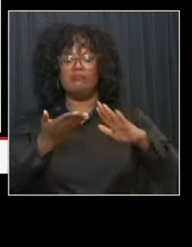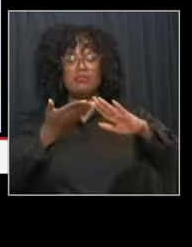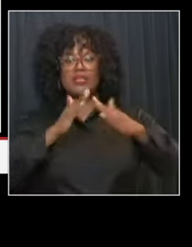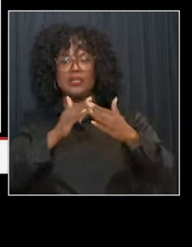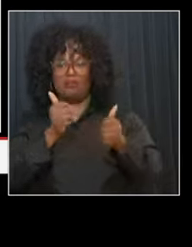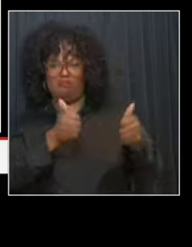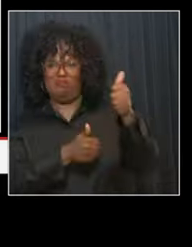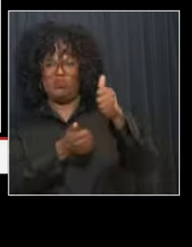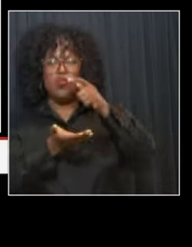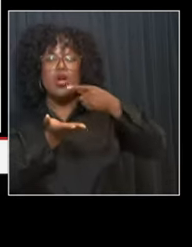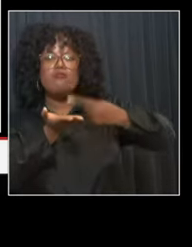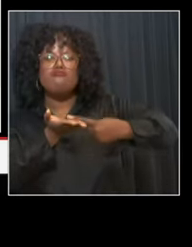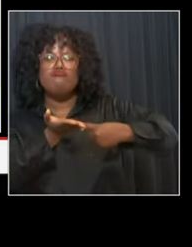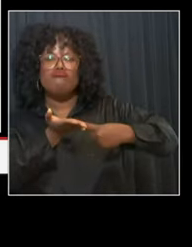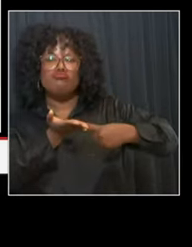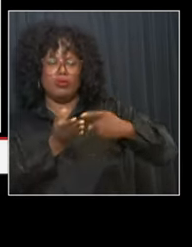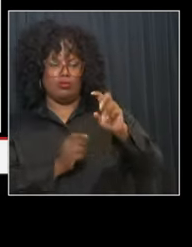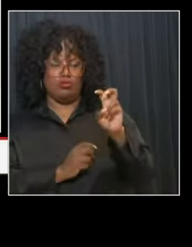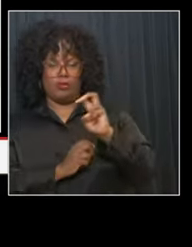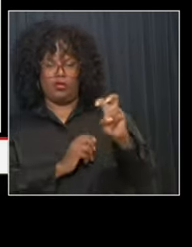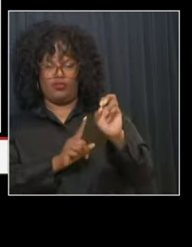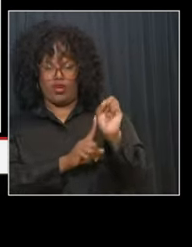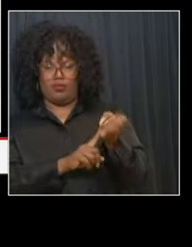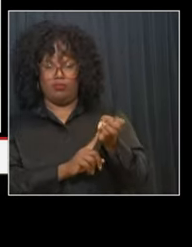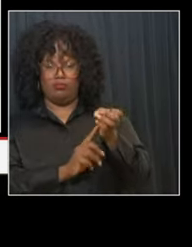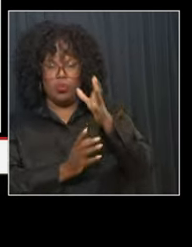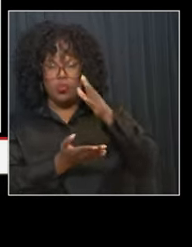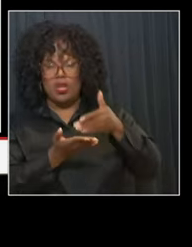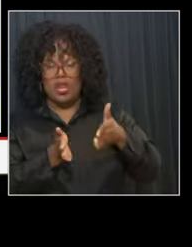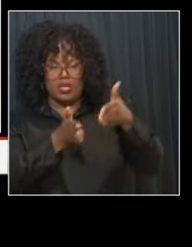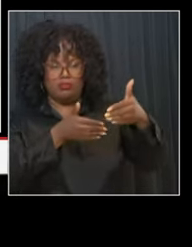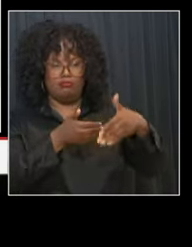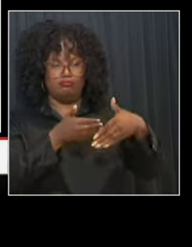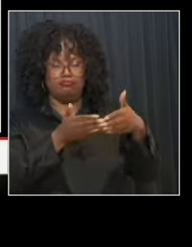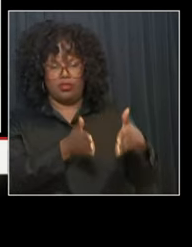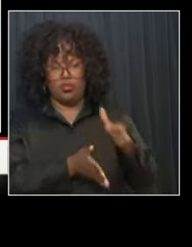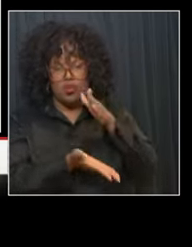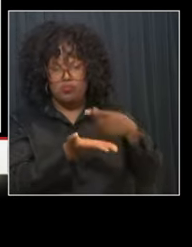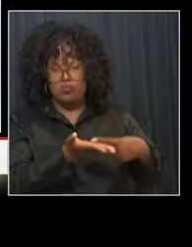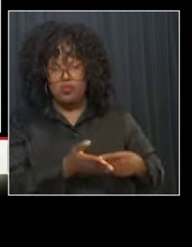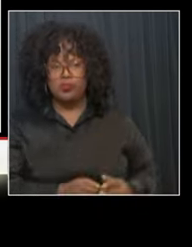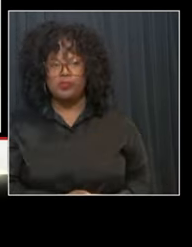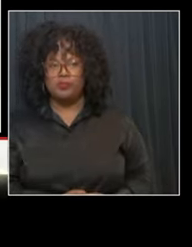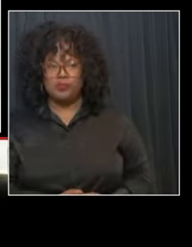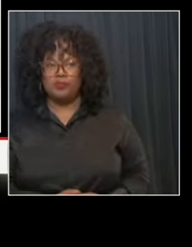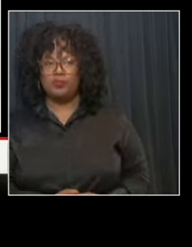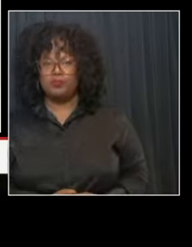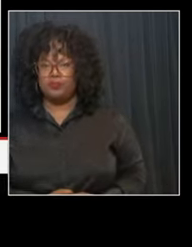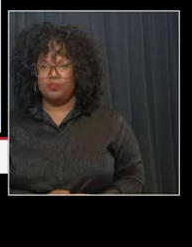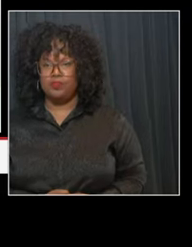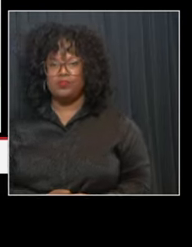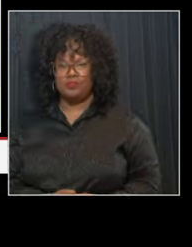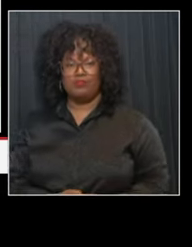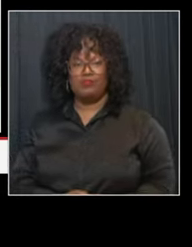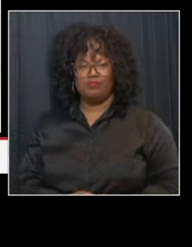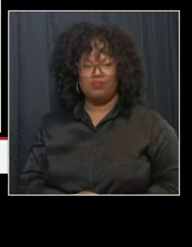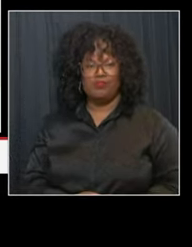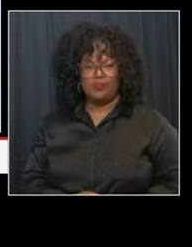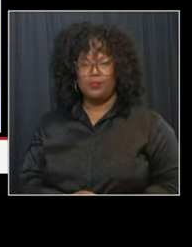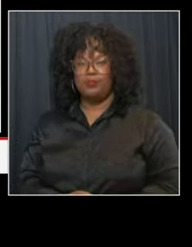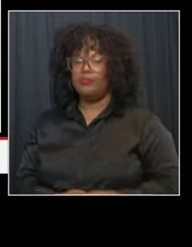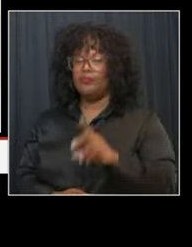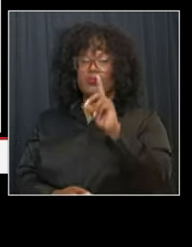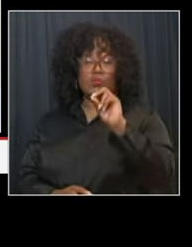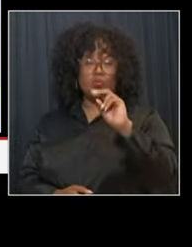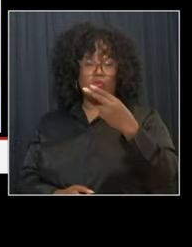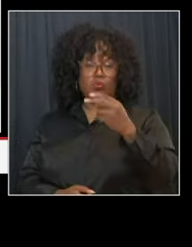transportation and the environment. Thank you. So I will just quickly highlight a few areas from our capital budget in particular